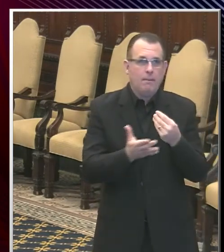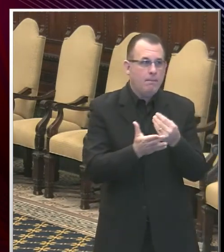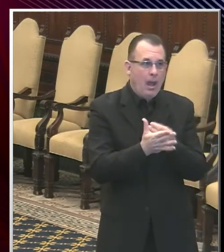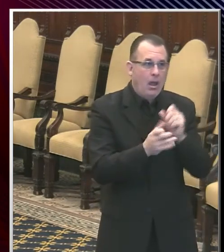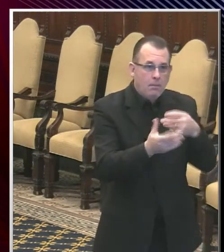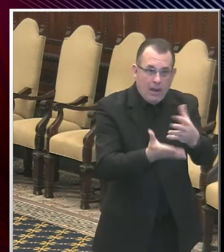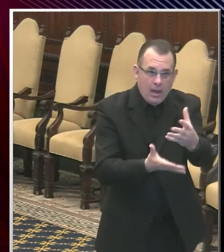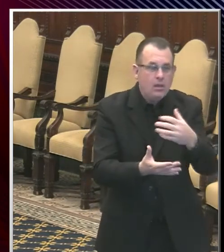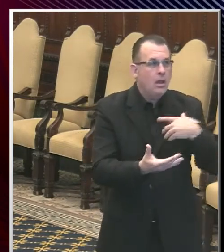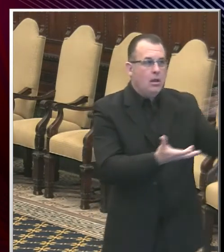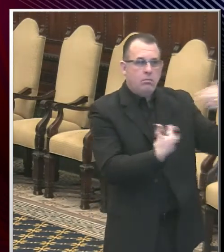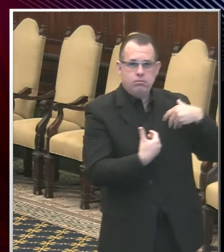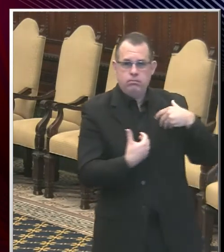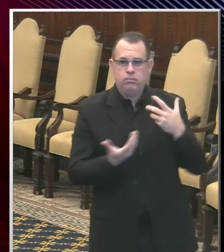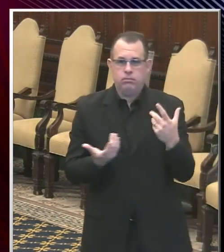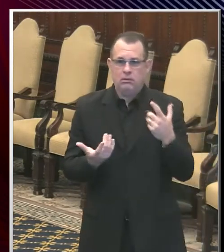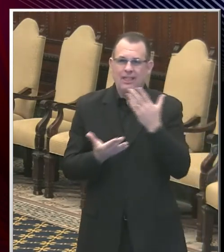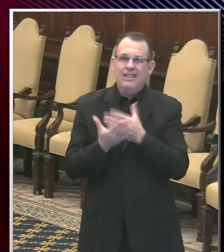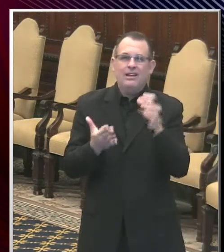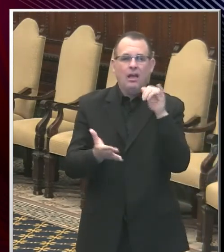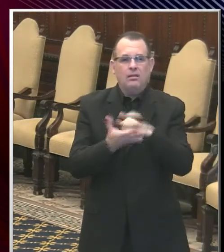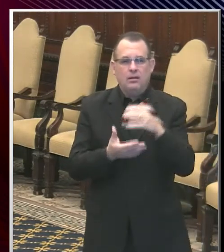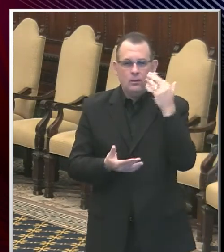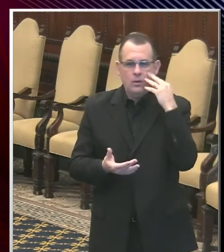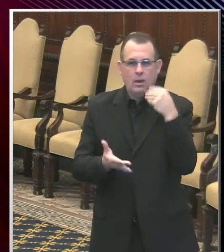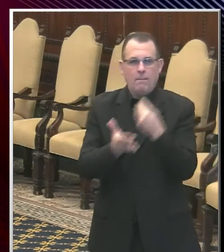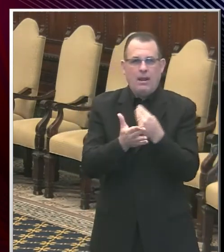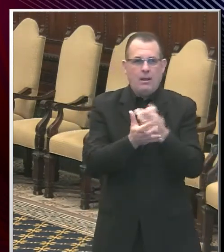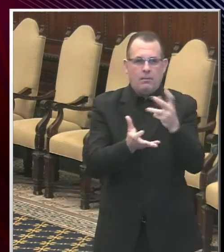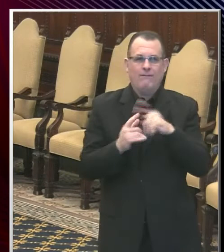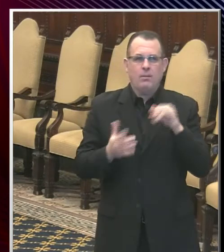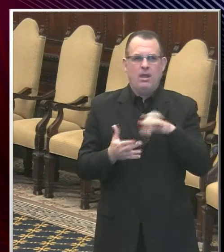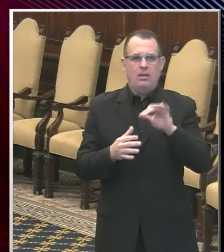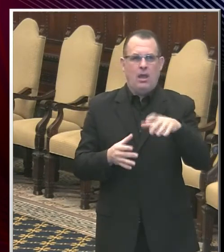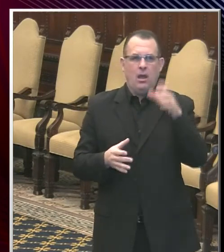things that will be reimbursed with the money that we've received.